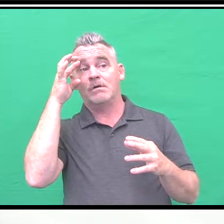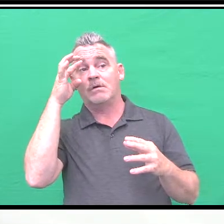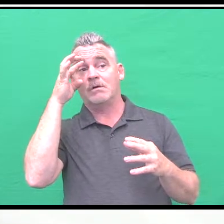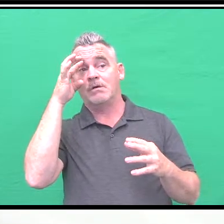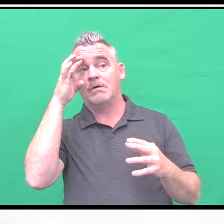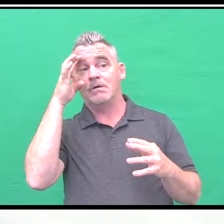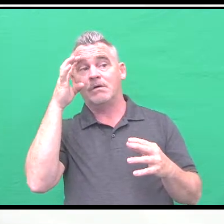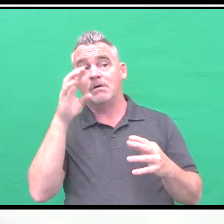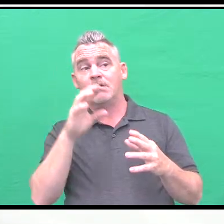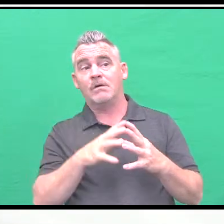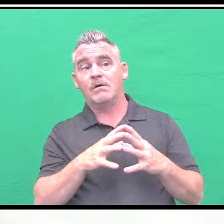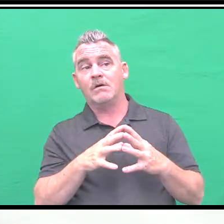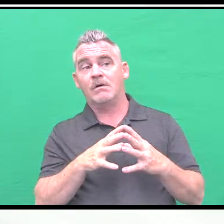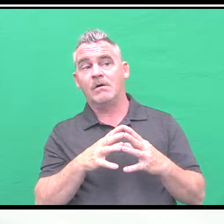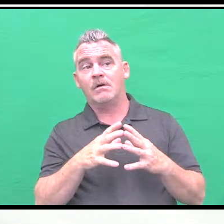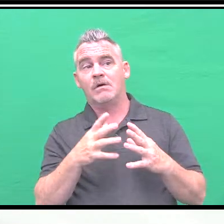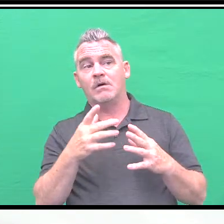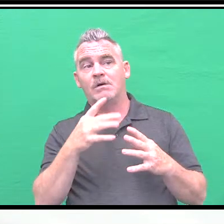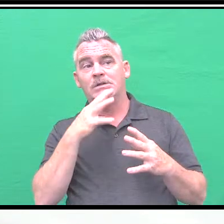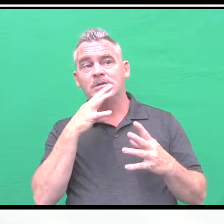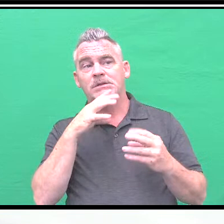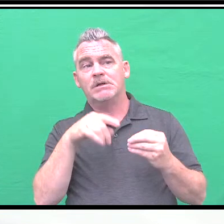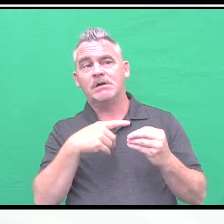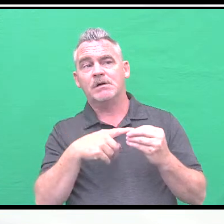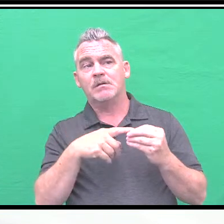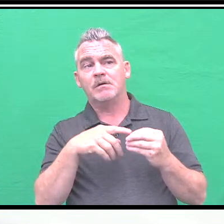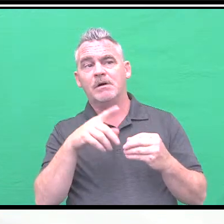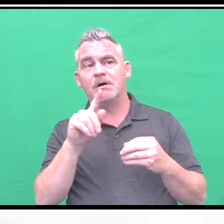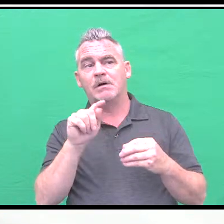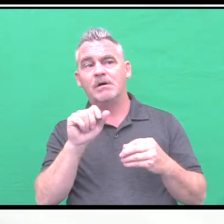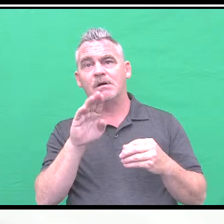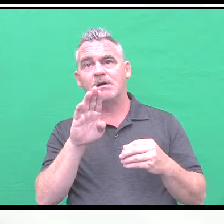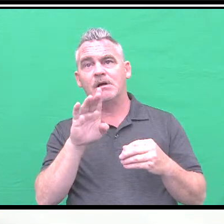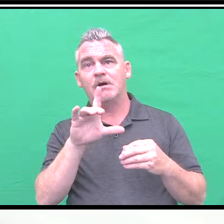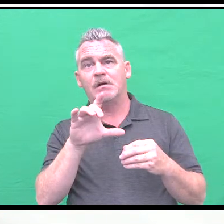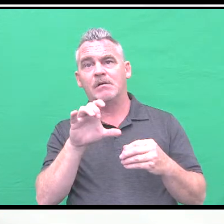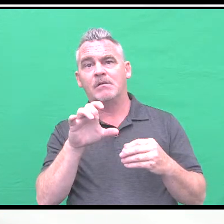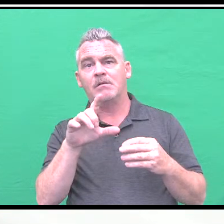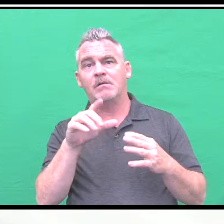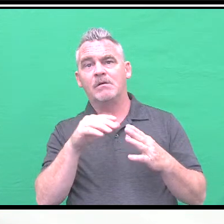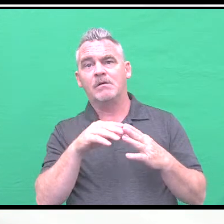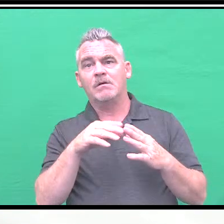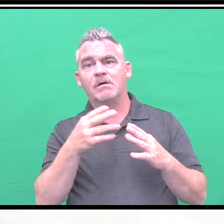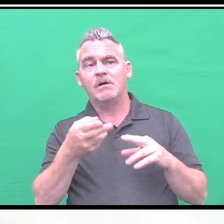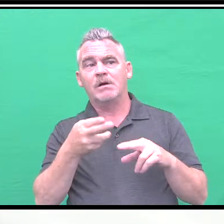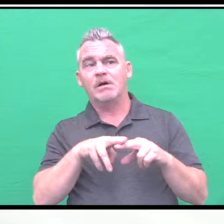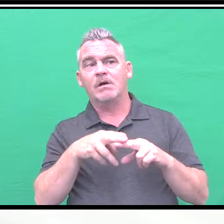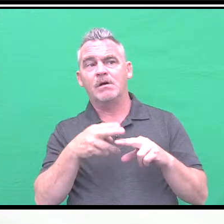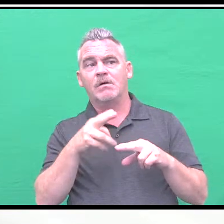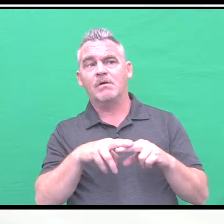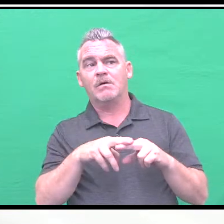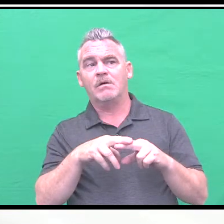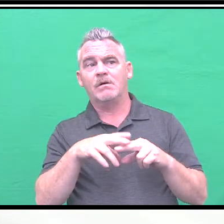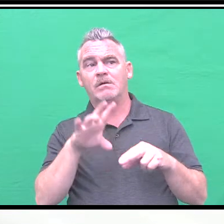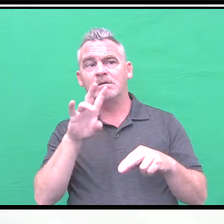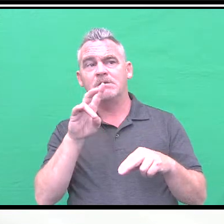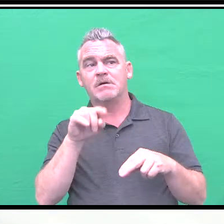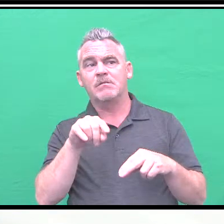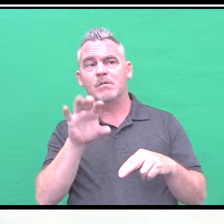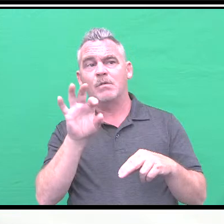$3.08 per 100 in payroll for the 2021 year. This was an increase of